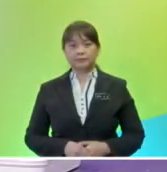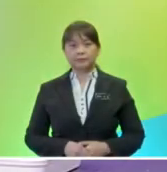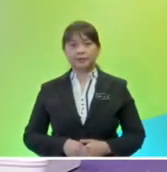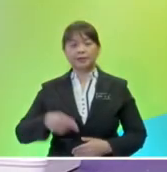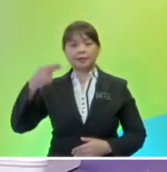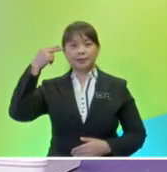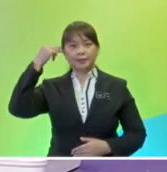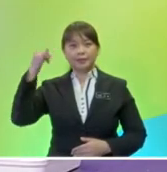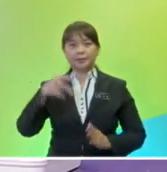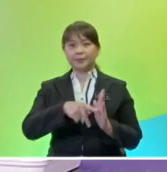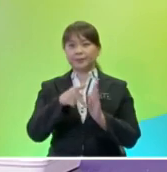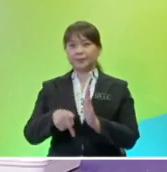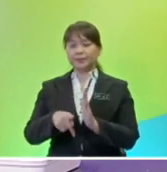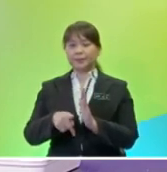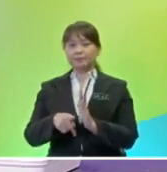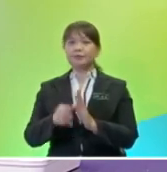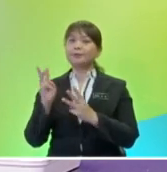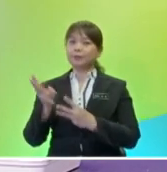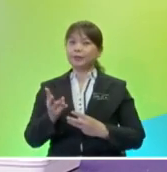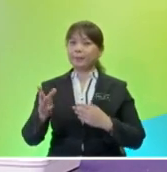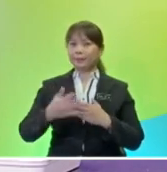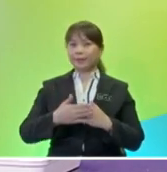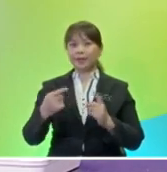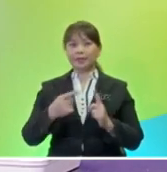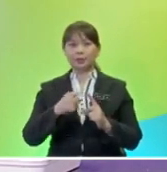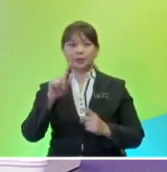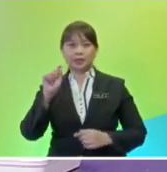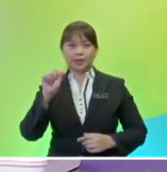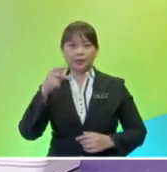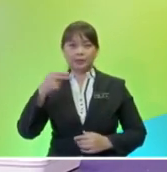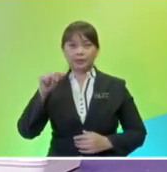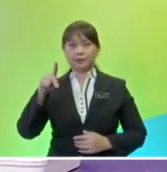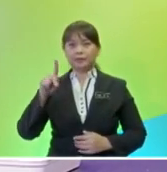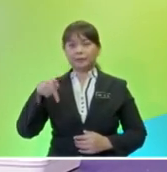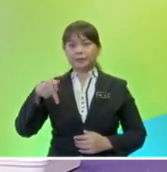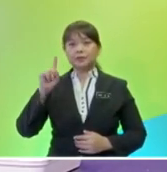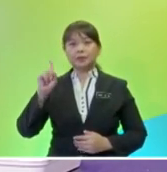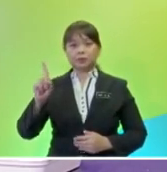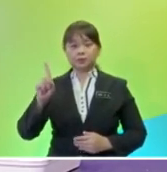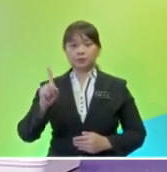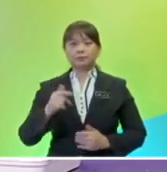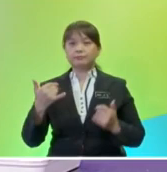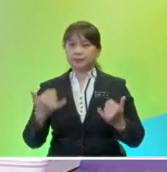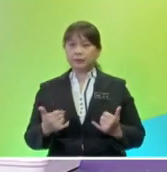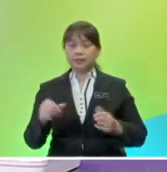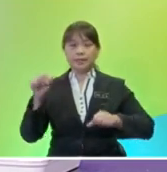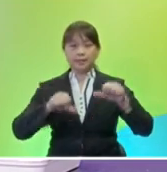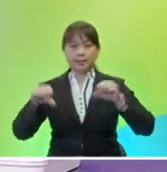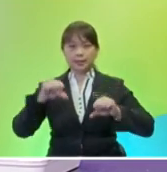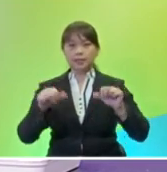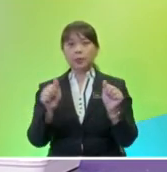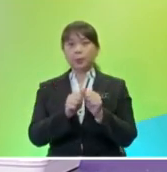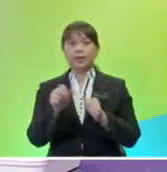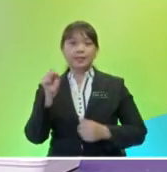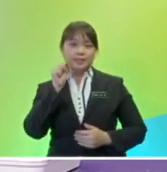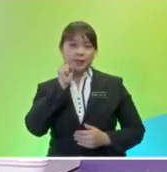Hi pupils, welcome back to Tahap Satu, and today our subject is Science DLP with me, Kak Shafika, and